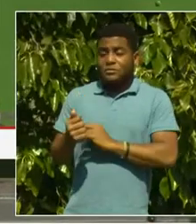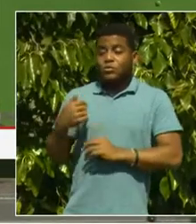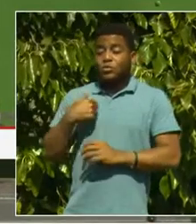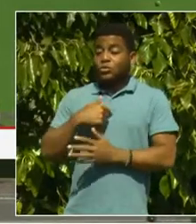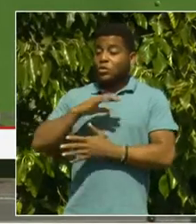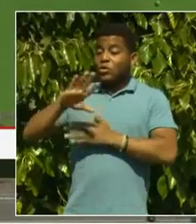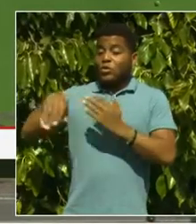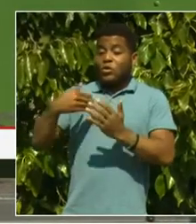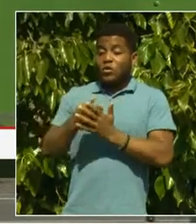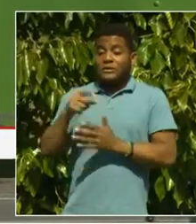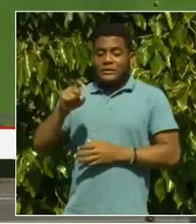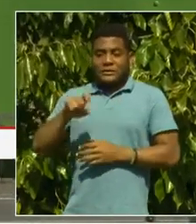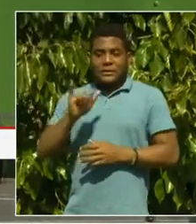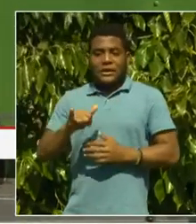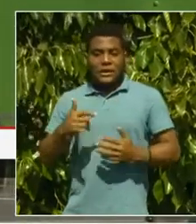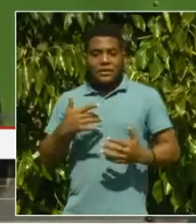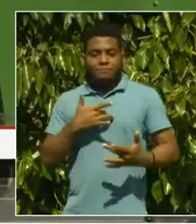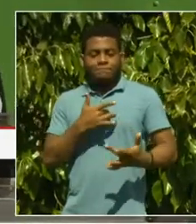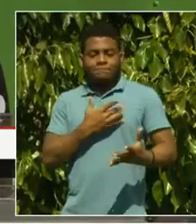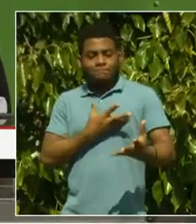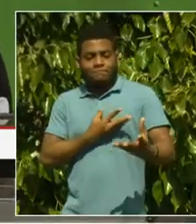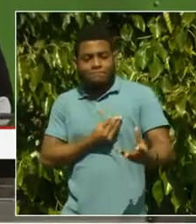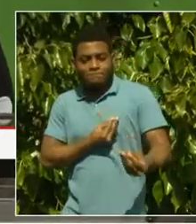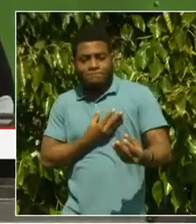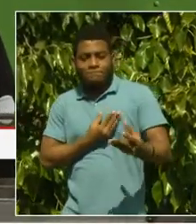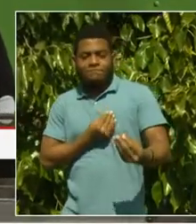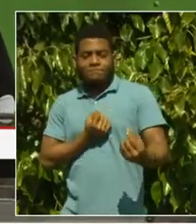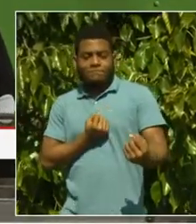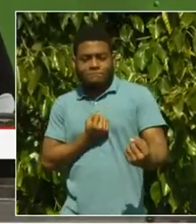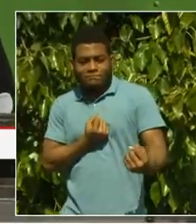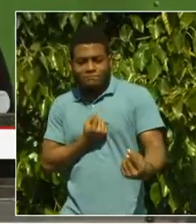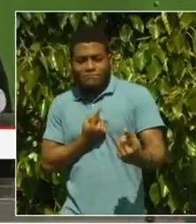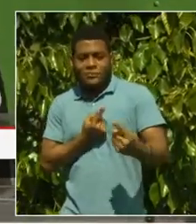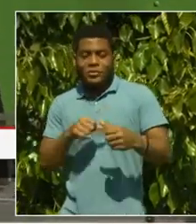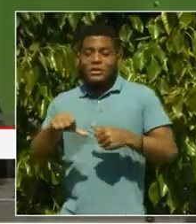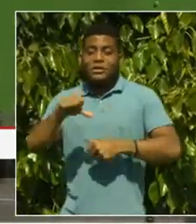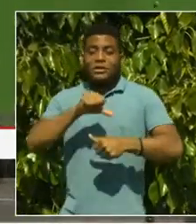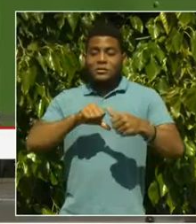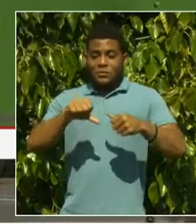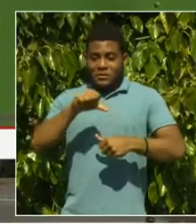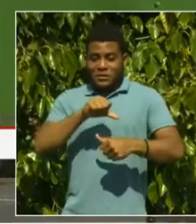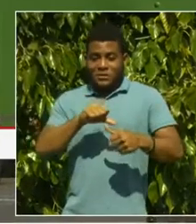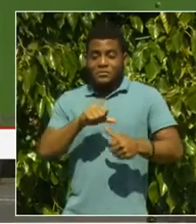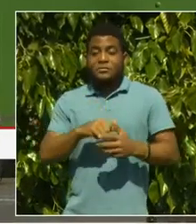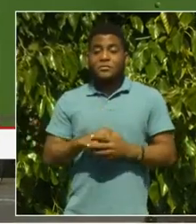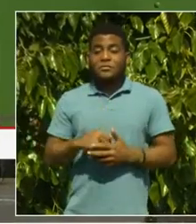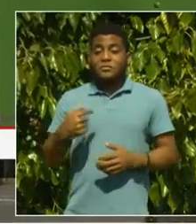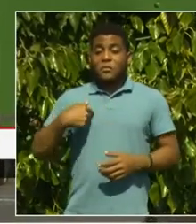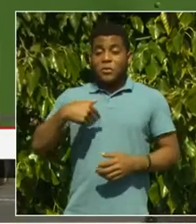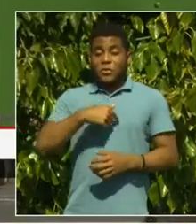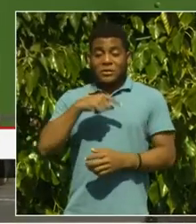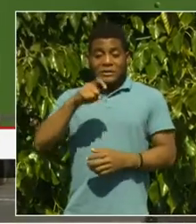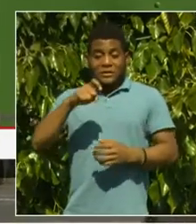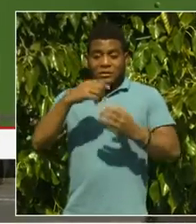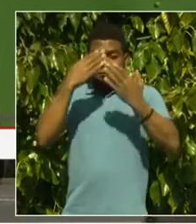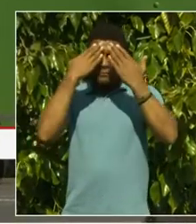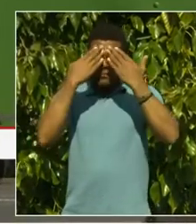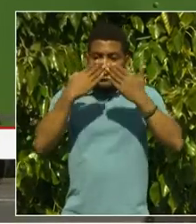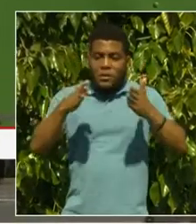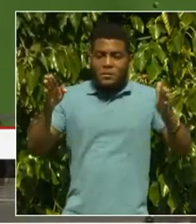is a job skill. So it's important for us to remember to have open minds when considering who and